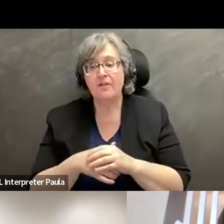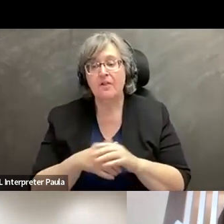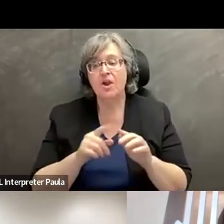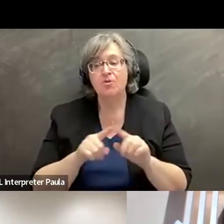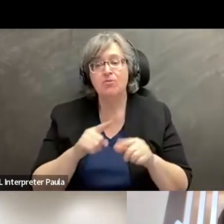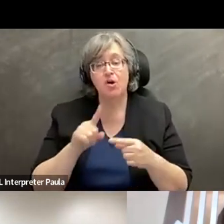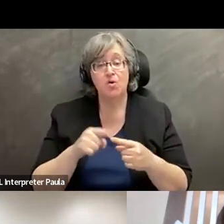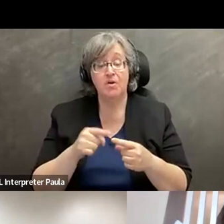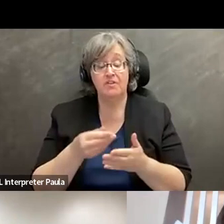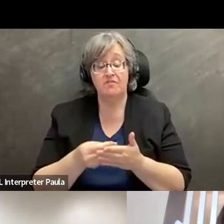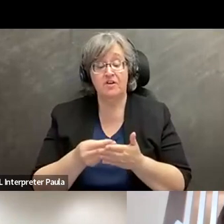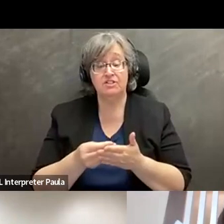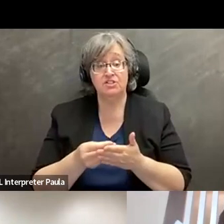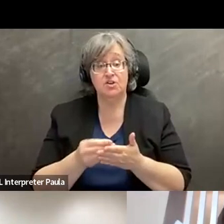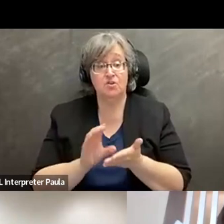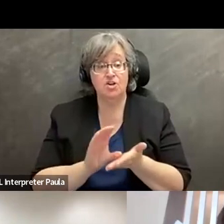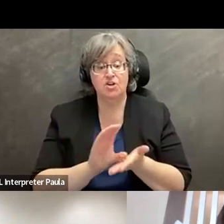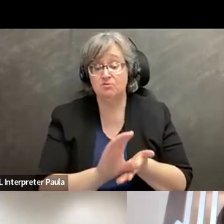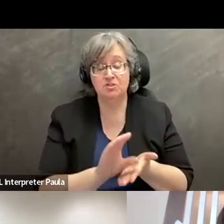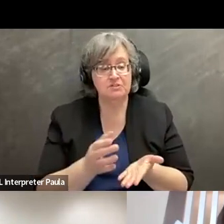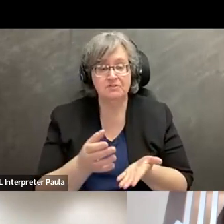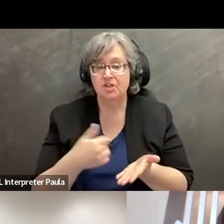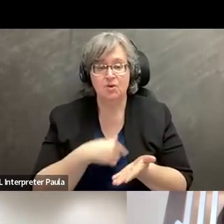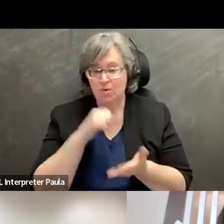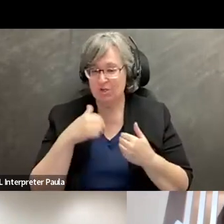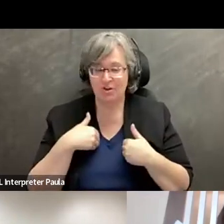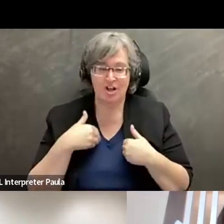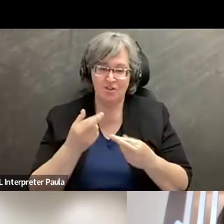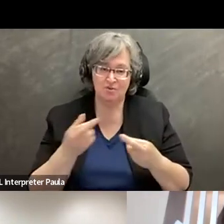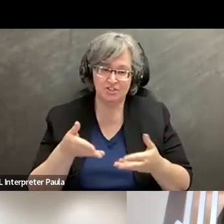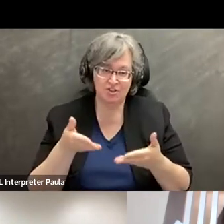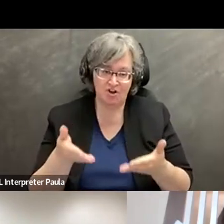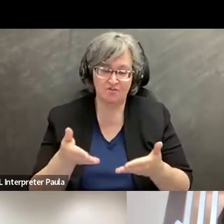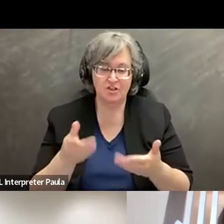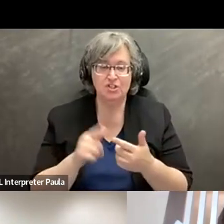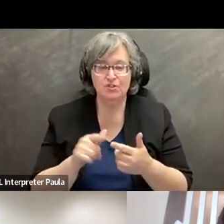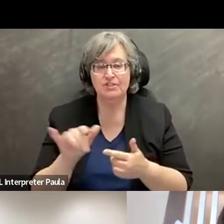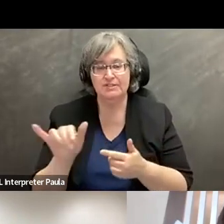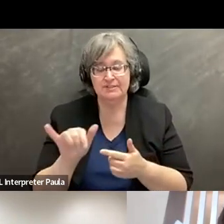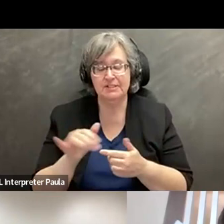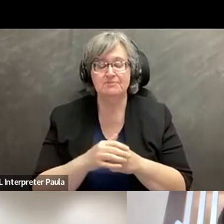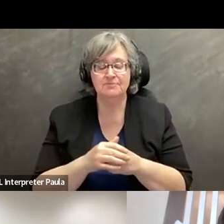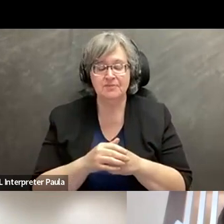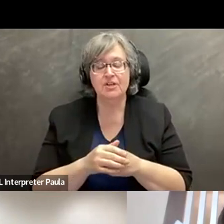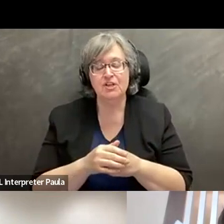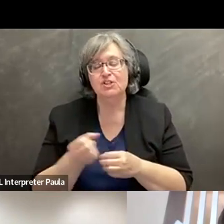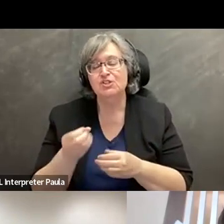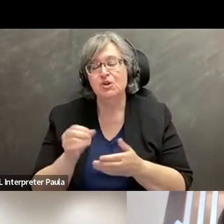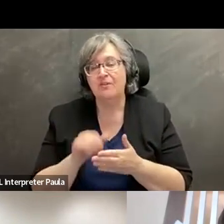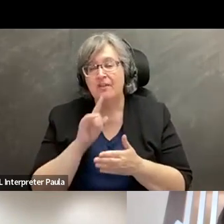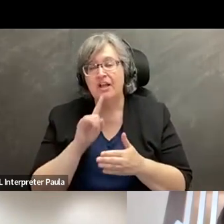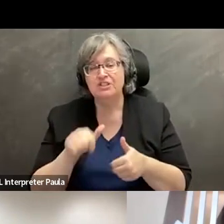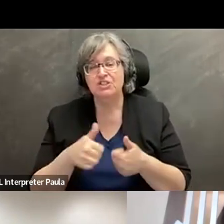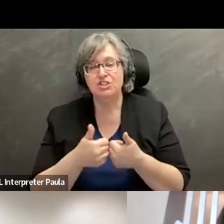once the funds were dispersed, we no longer had that resource to be able to offer to the same degree. And so that's kind of the challenge